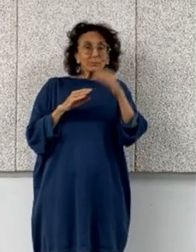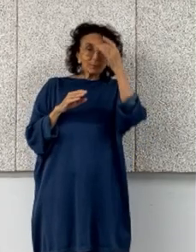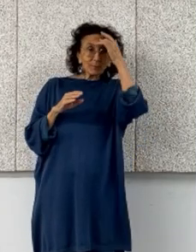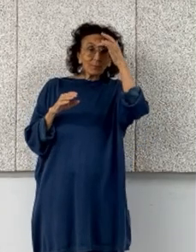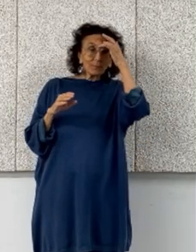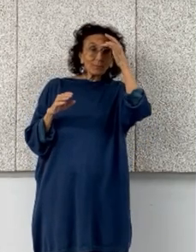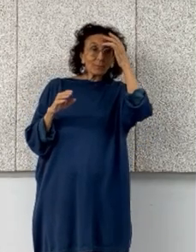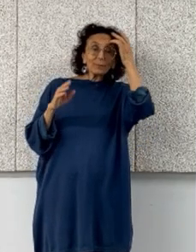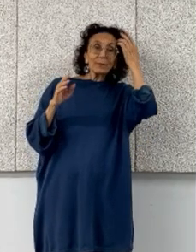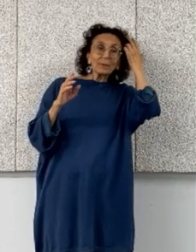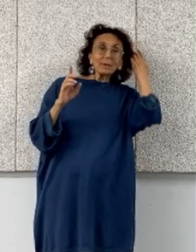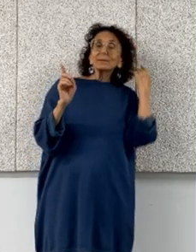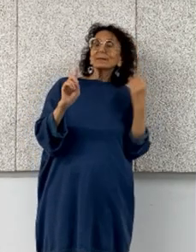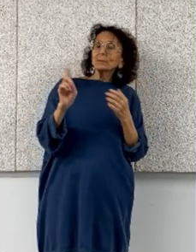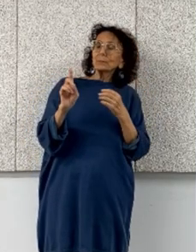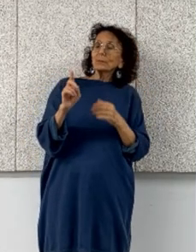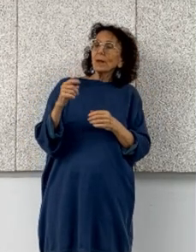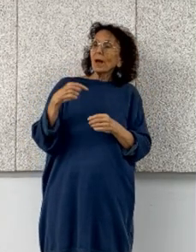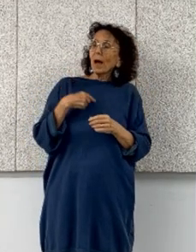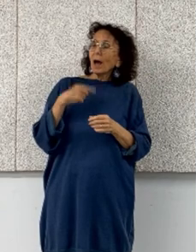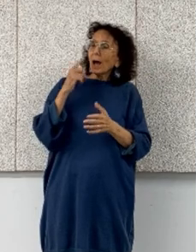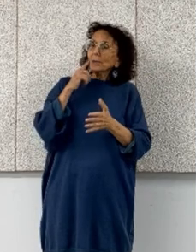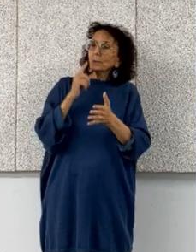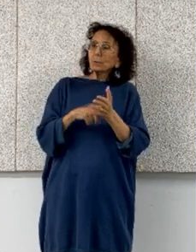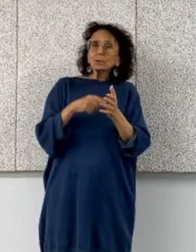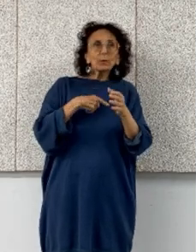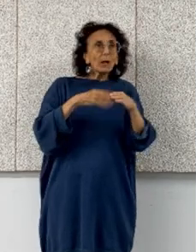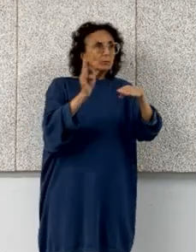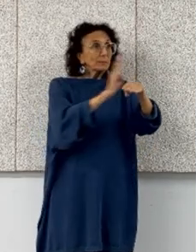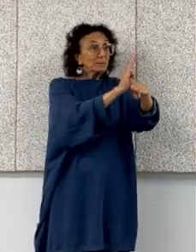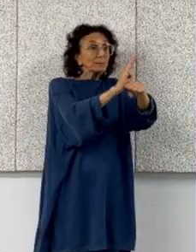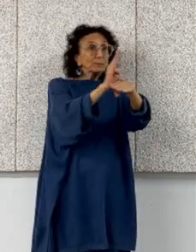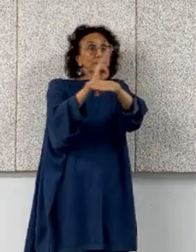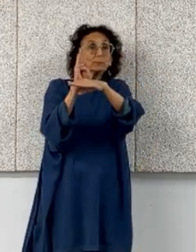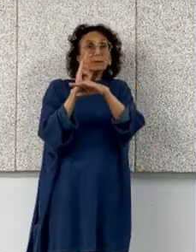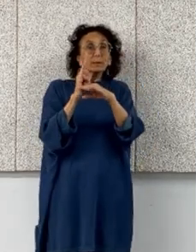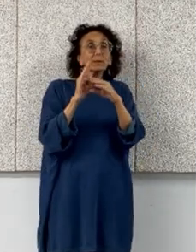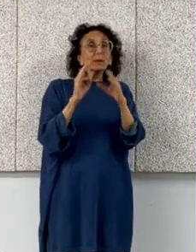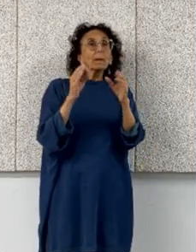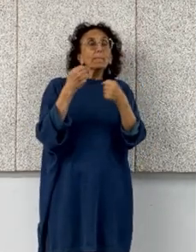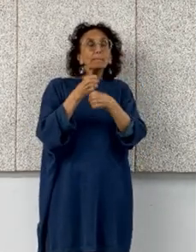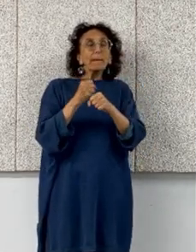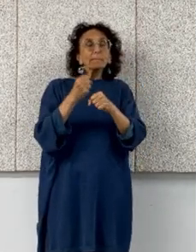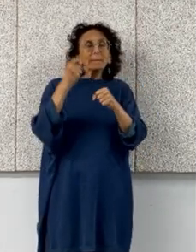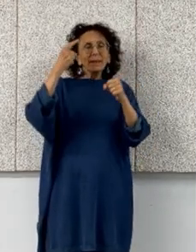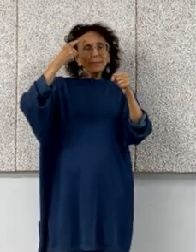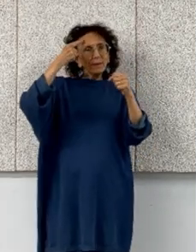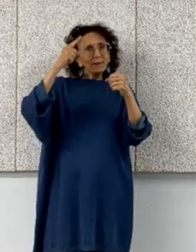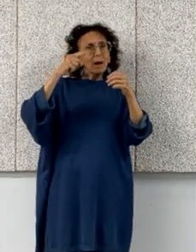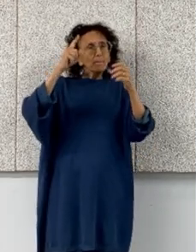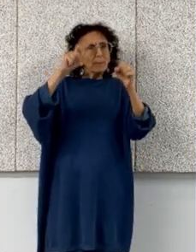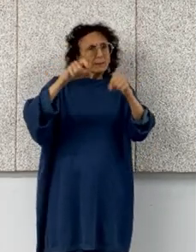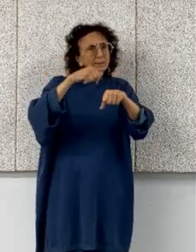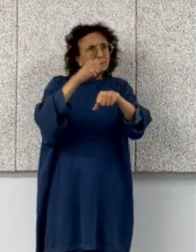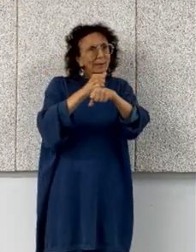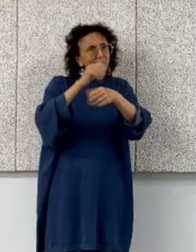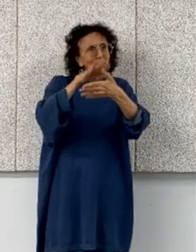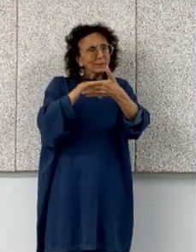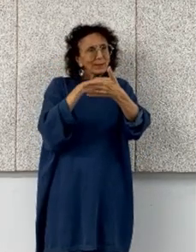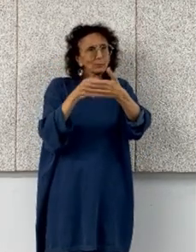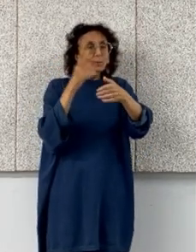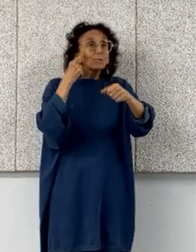the busyness helped focus in some ways on scheduling time for the things that, like,